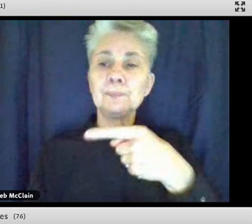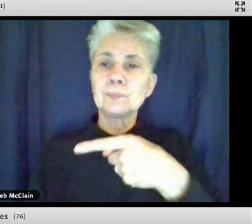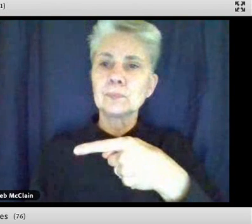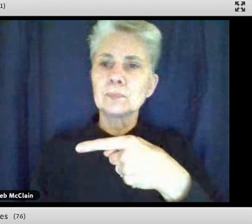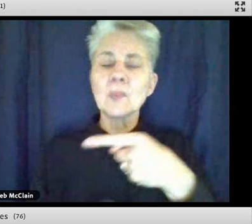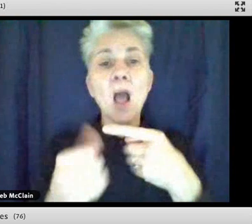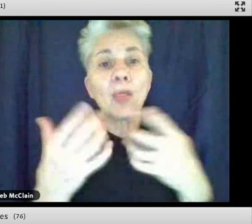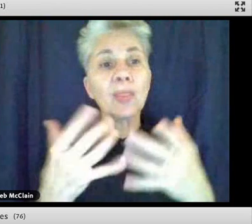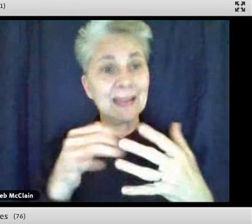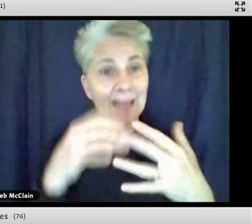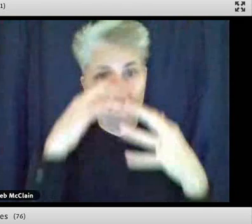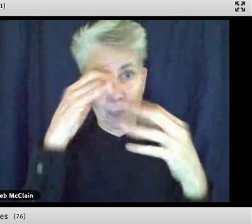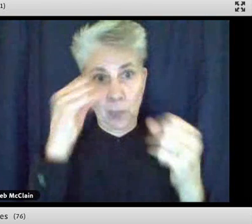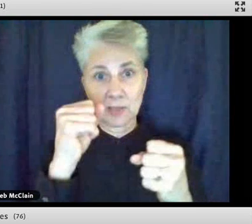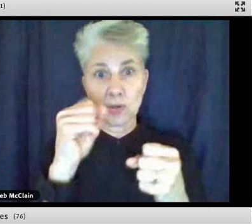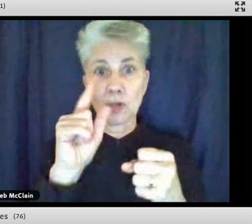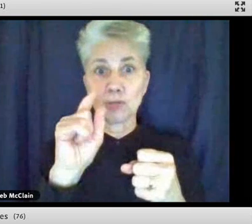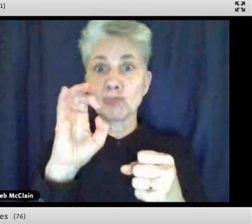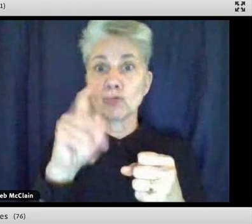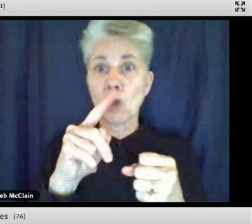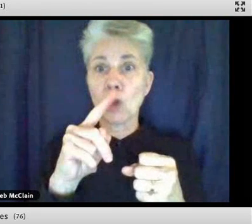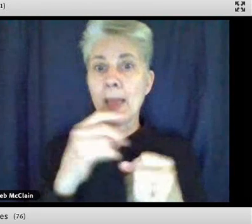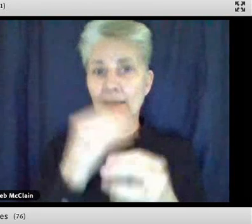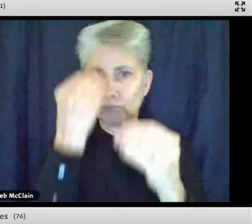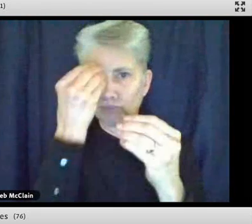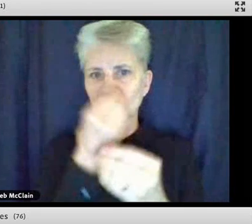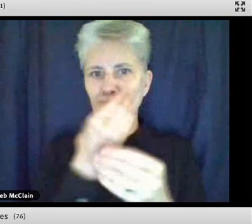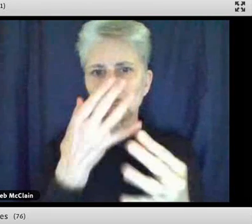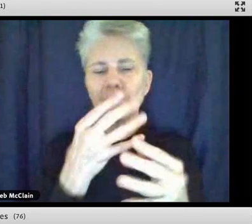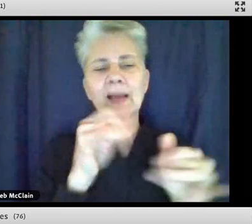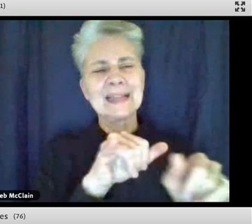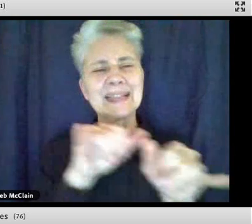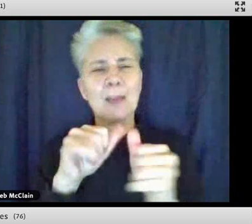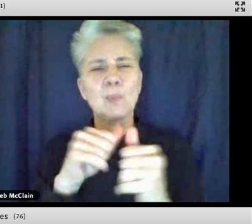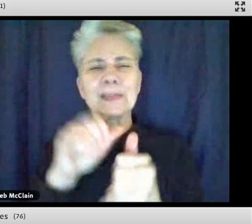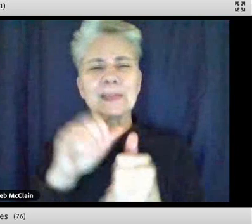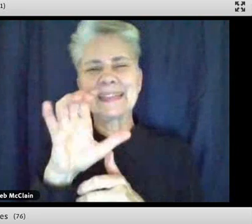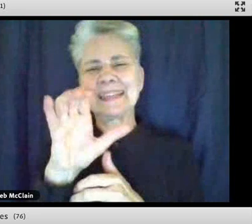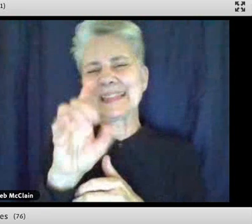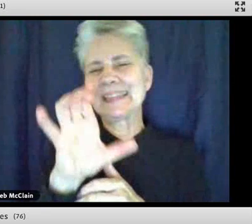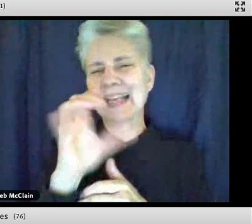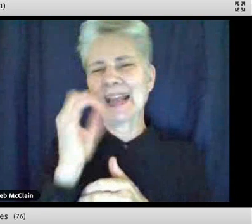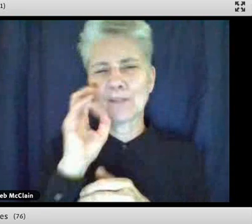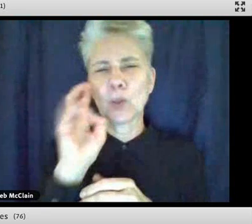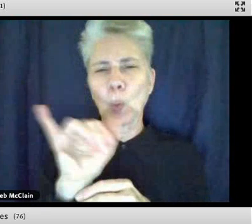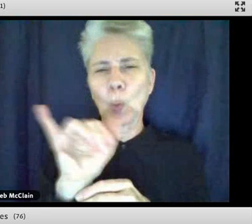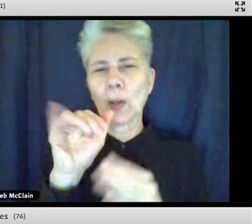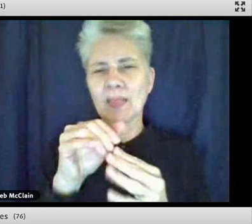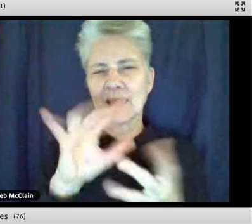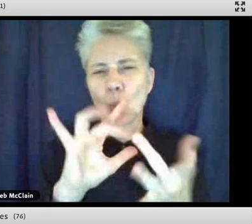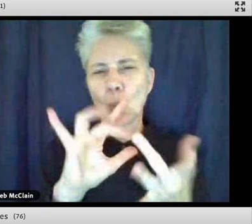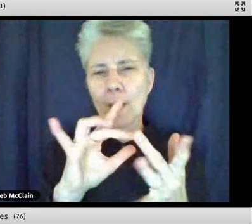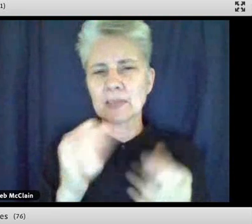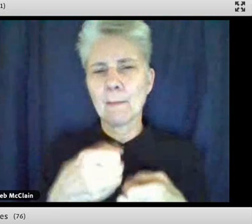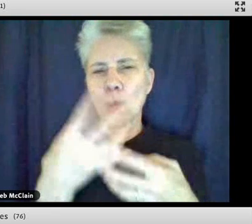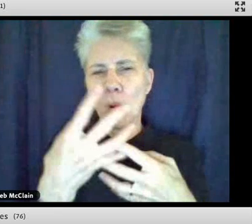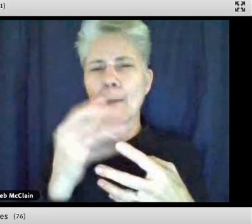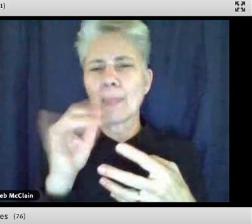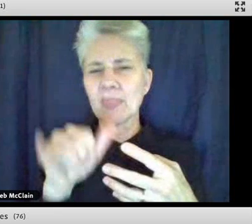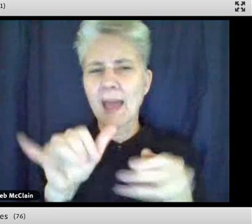The other thing is President Trump came out with these guidelines, which are pretty much in line with the CDC. If you look at this website and you look at these